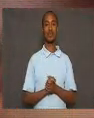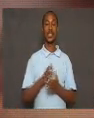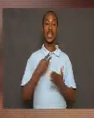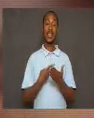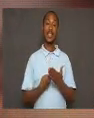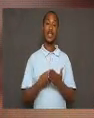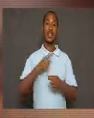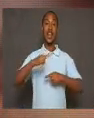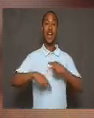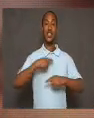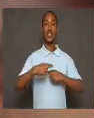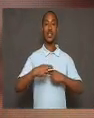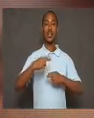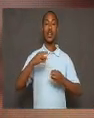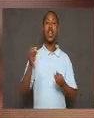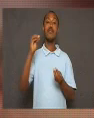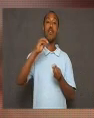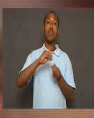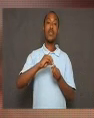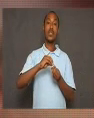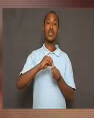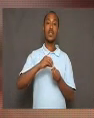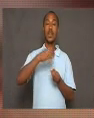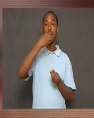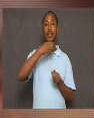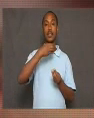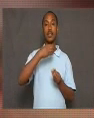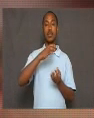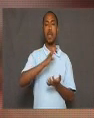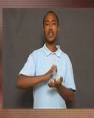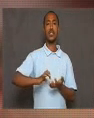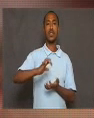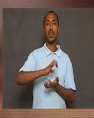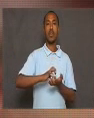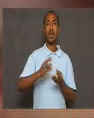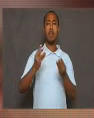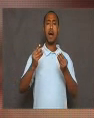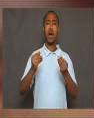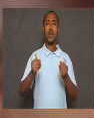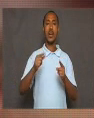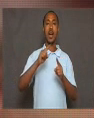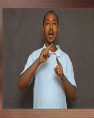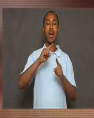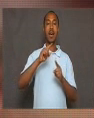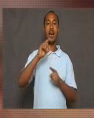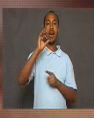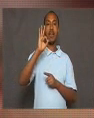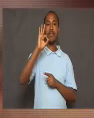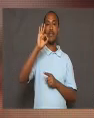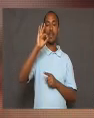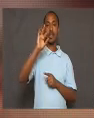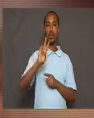This reaction involves a heated mixture of powdered iron 3